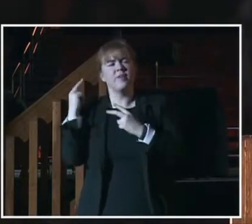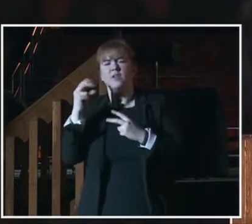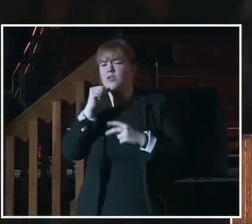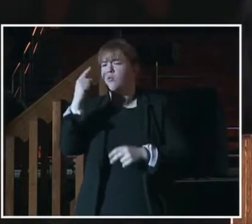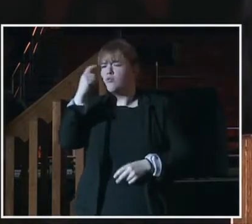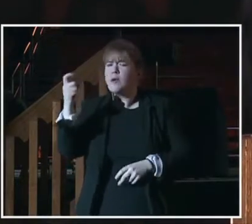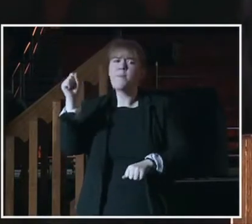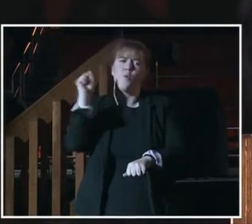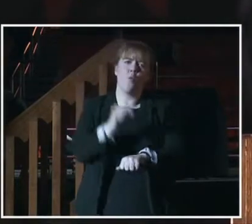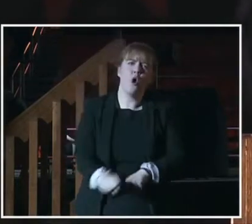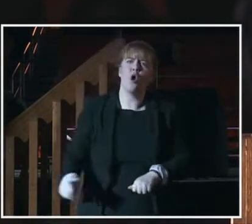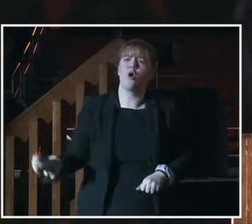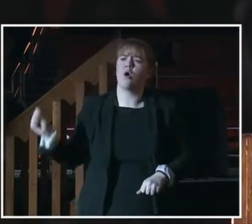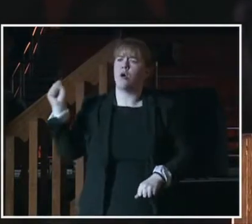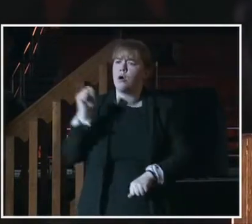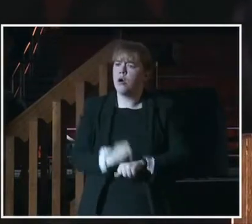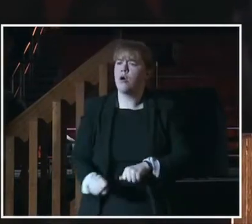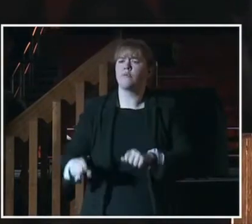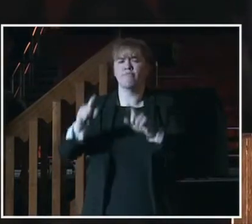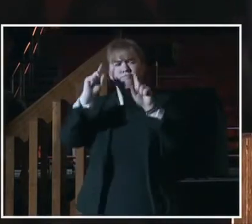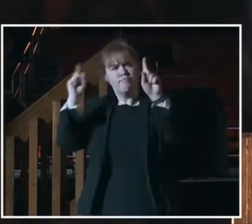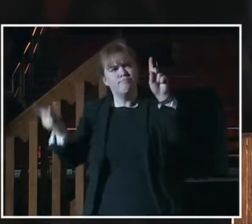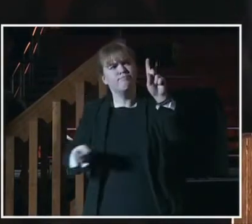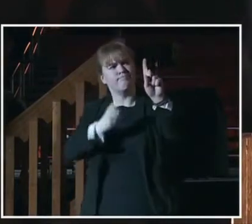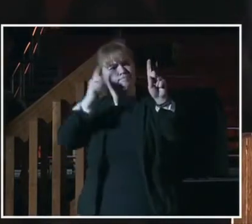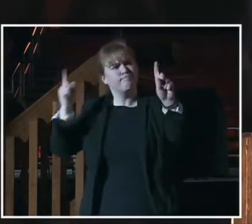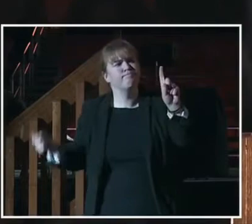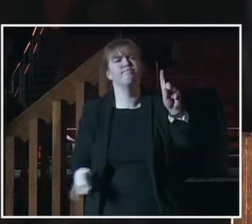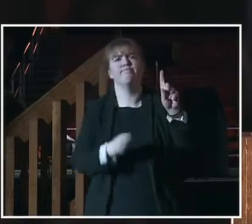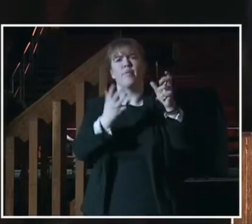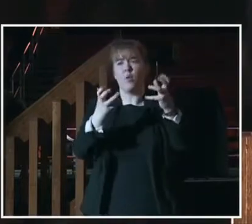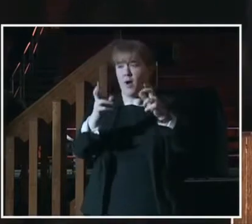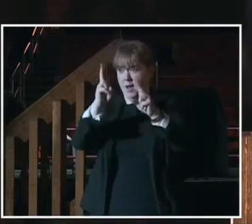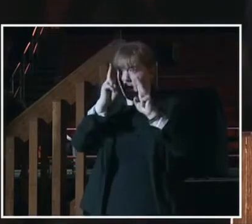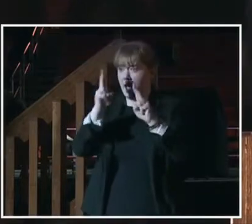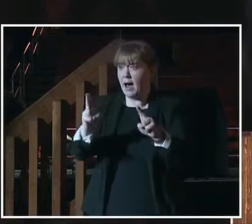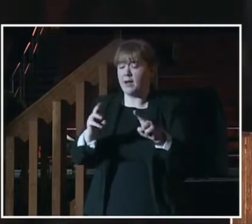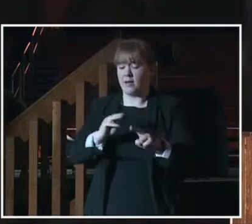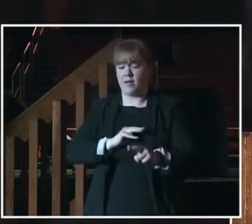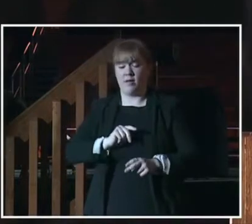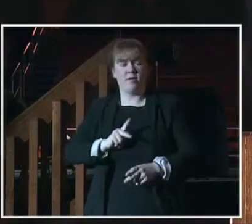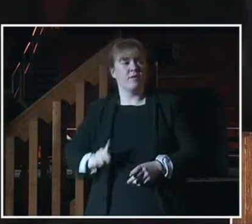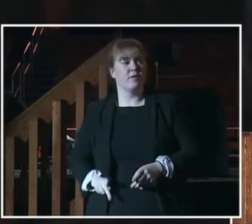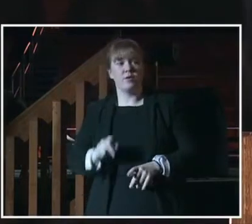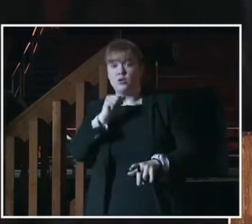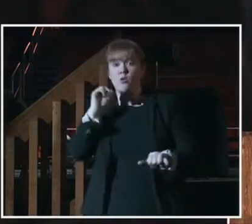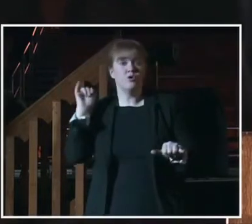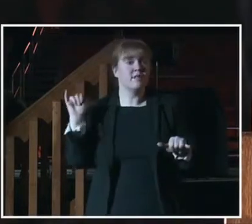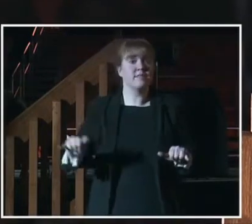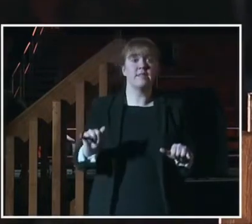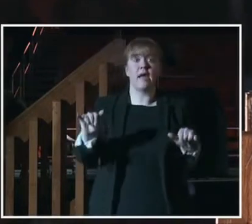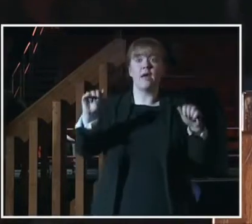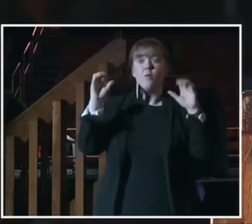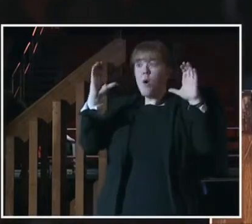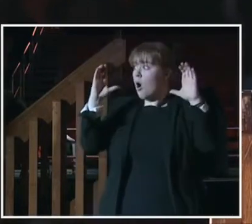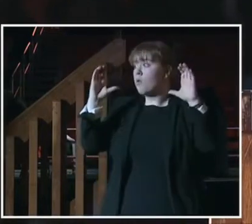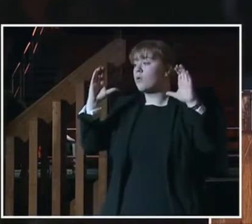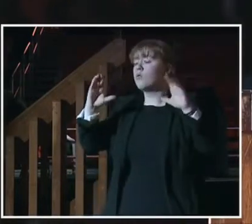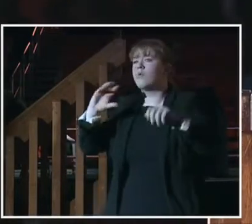work. If you want to honor Dr. King's legacy, don't just stay woke, work woke.